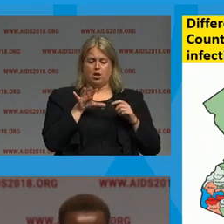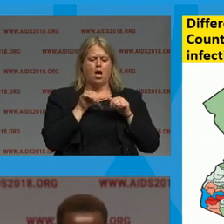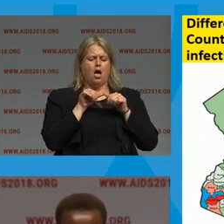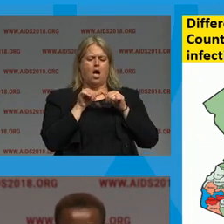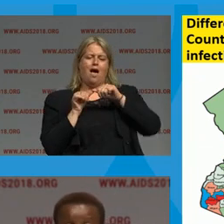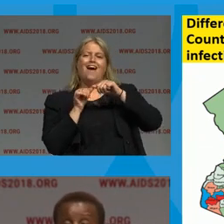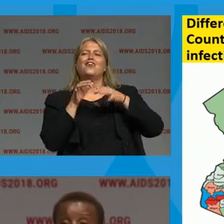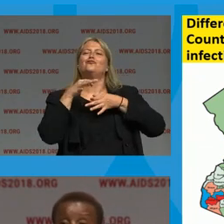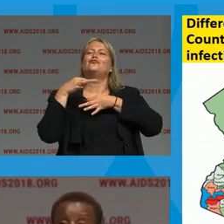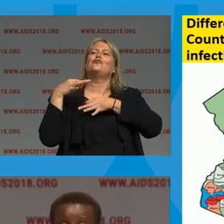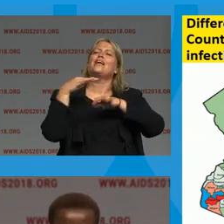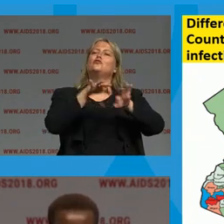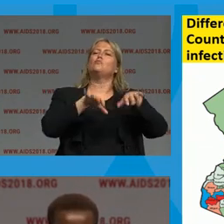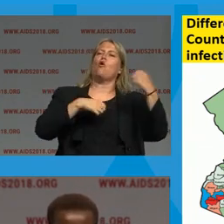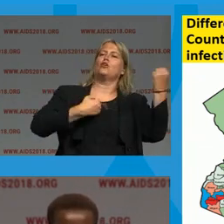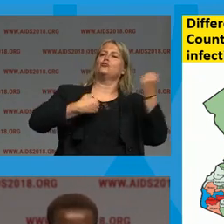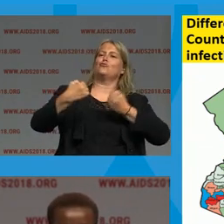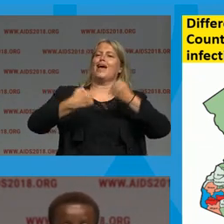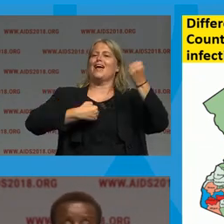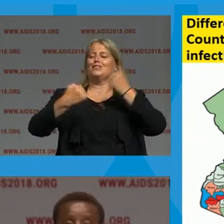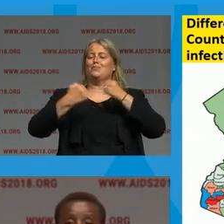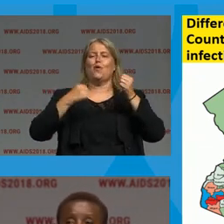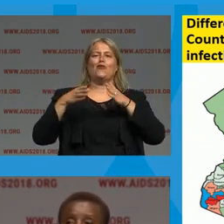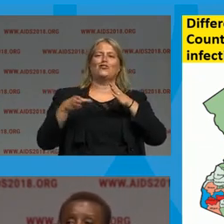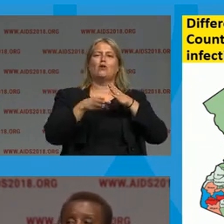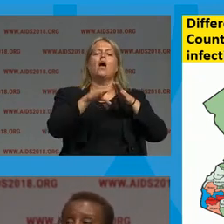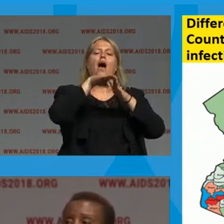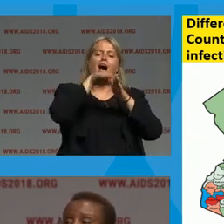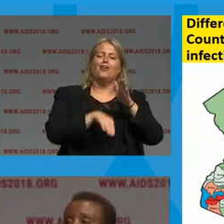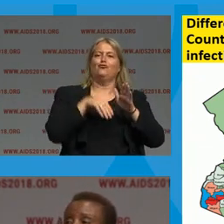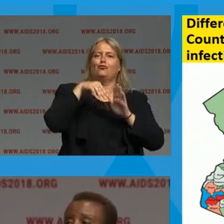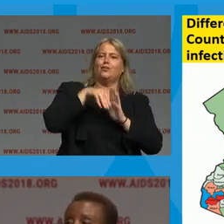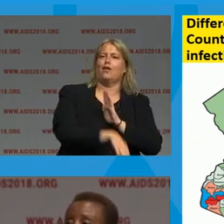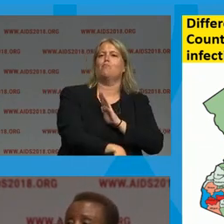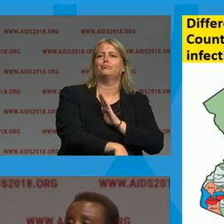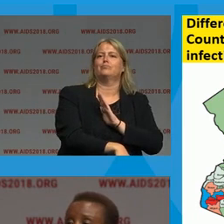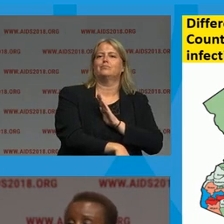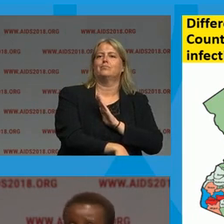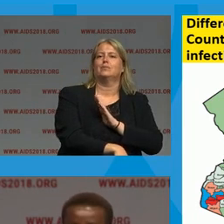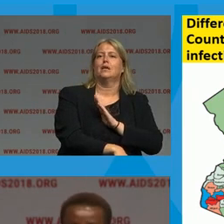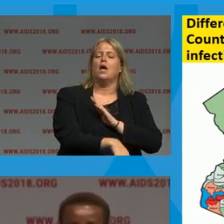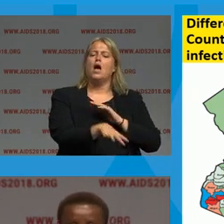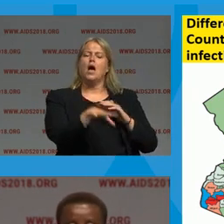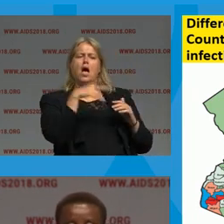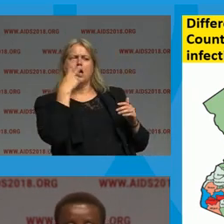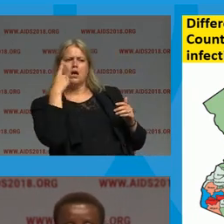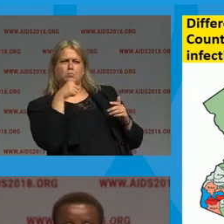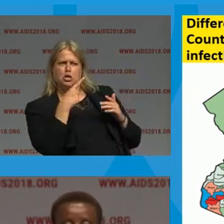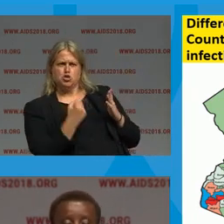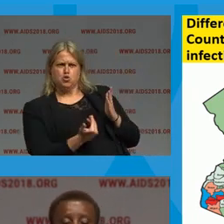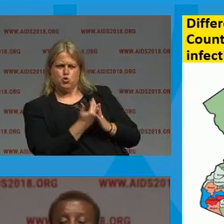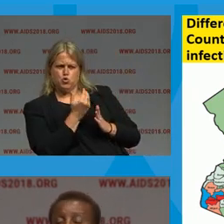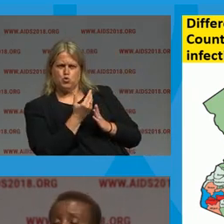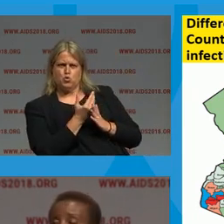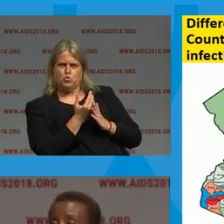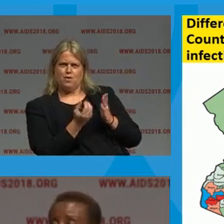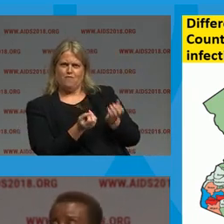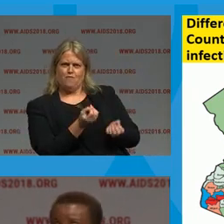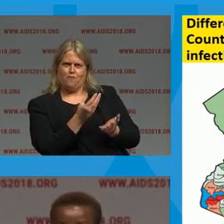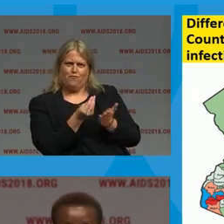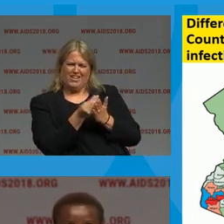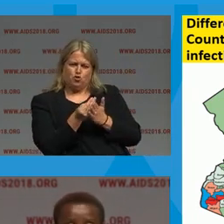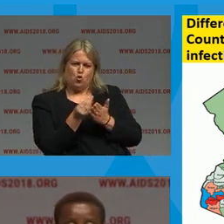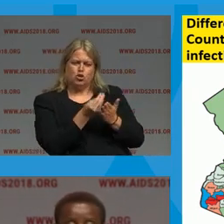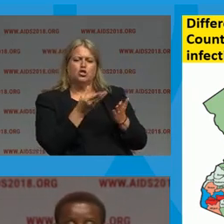transport corridors that were under development. We also realized that with new incoming resources in counties, and the border